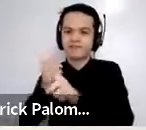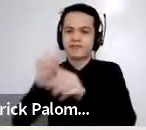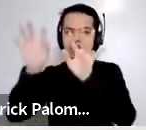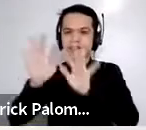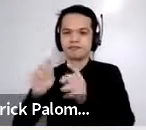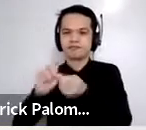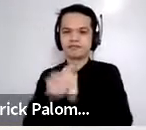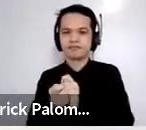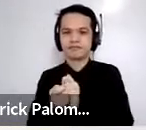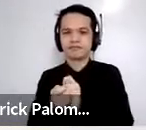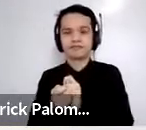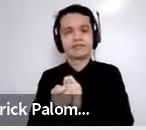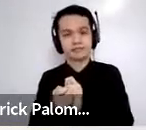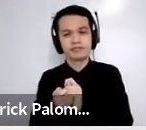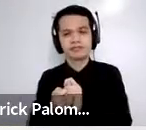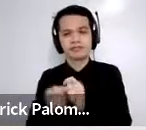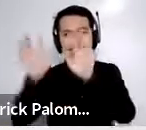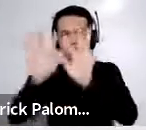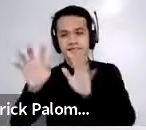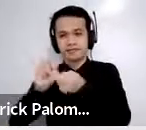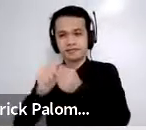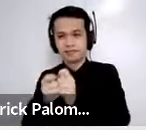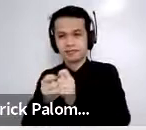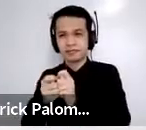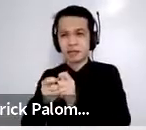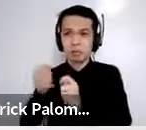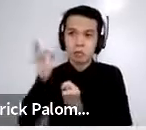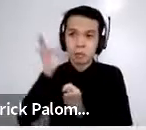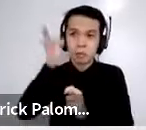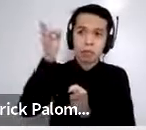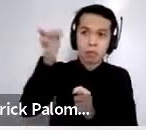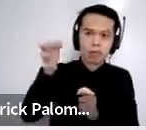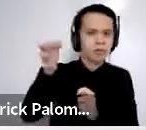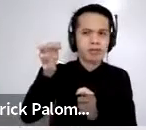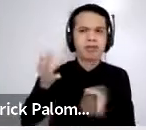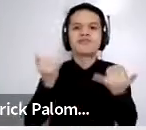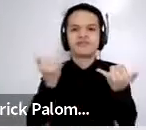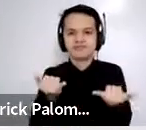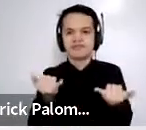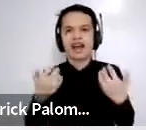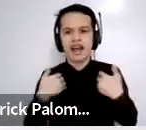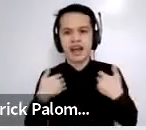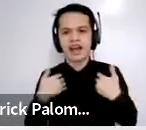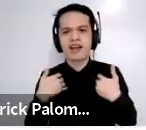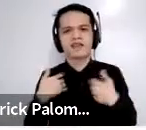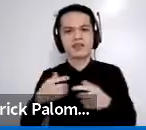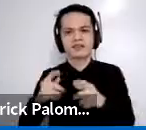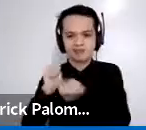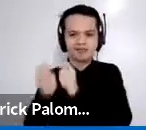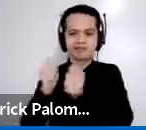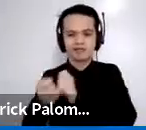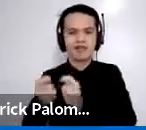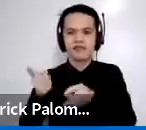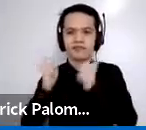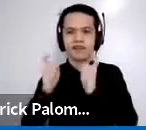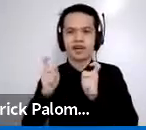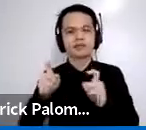Climate change is not for the distant future. It is here and accelerating fast. We need to act now.